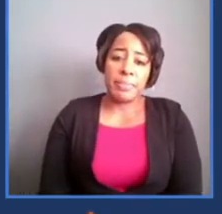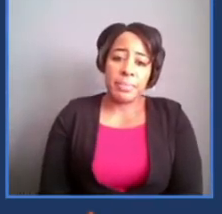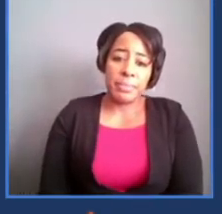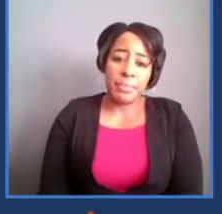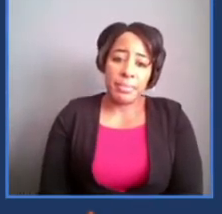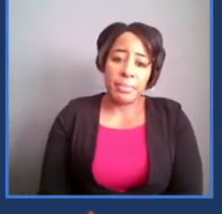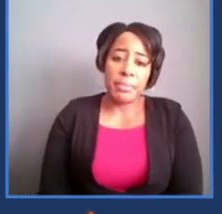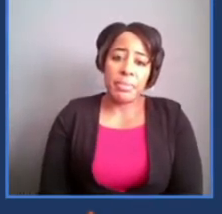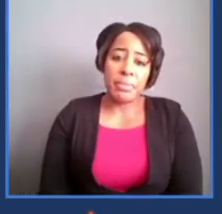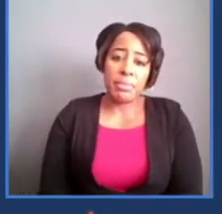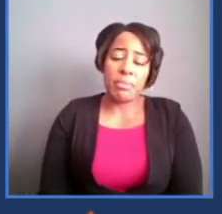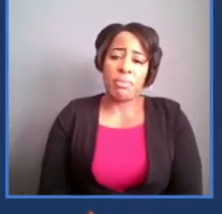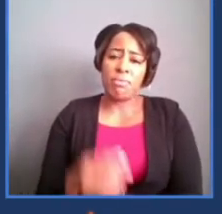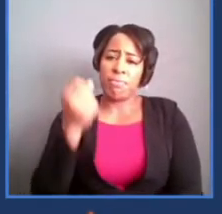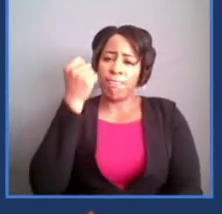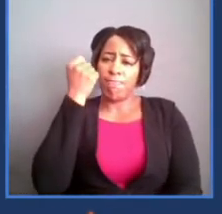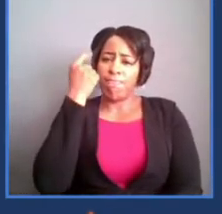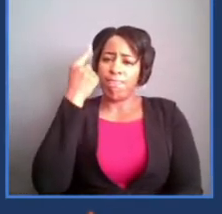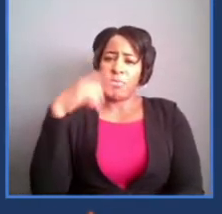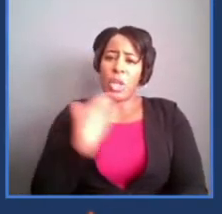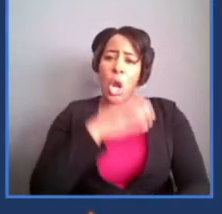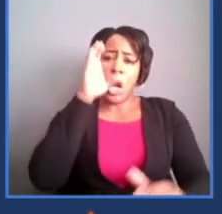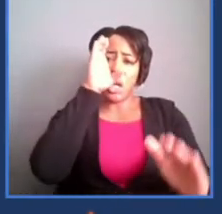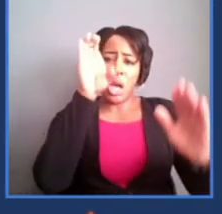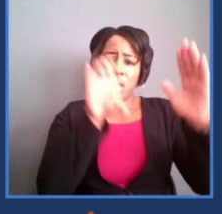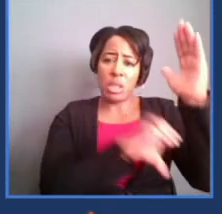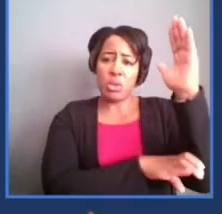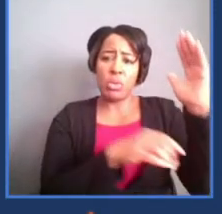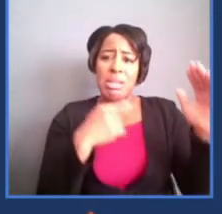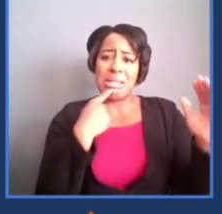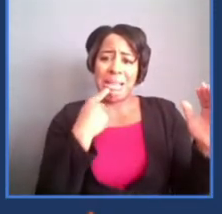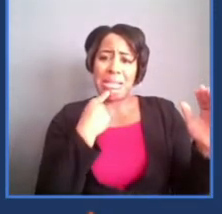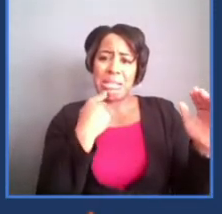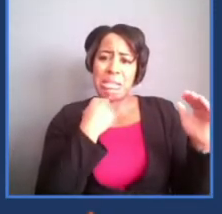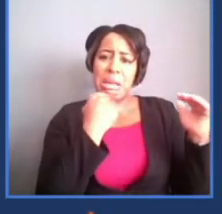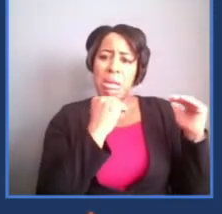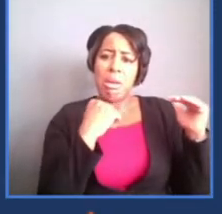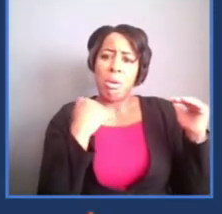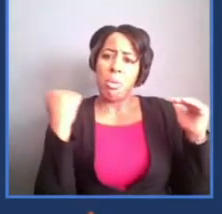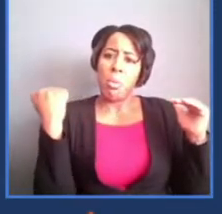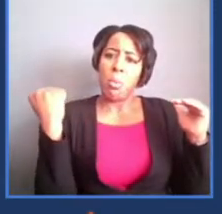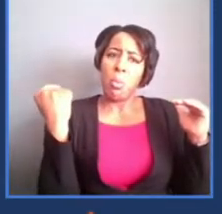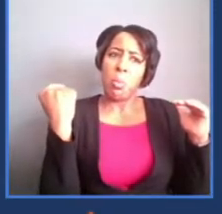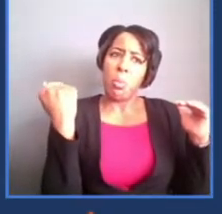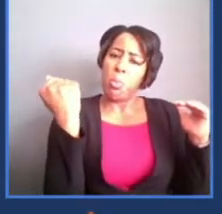Our Constitution already guarantees equal protection under the law.